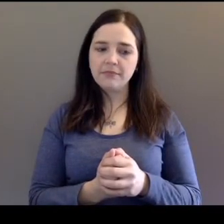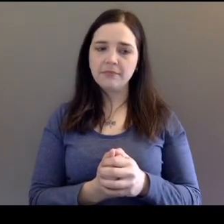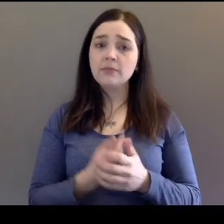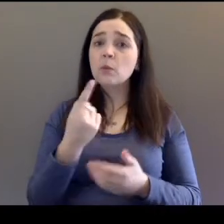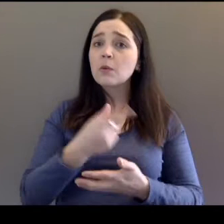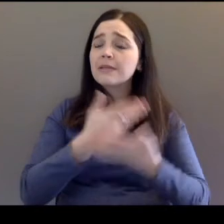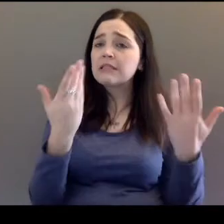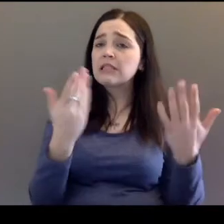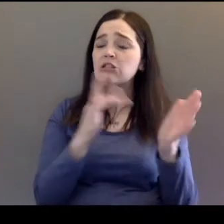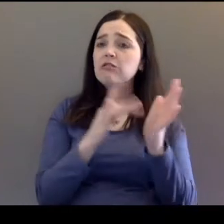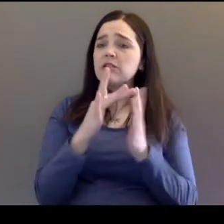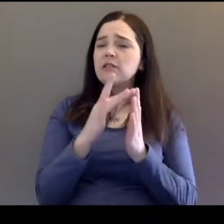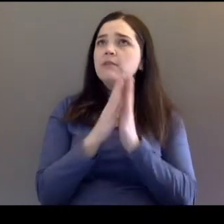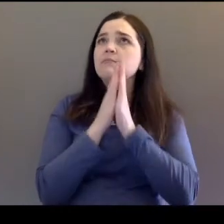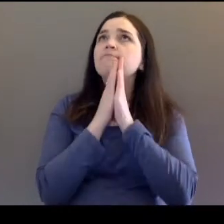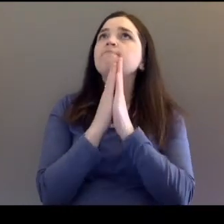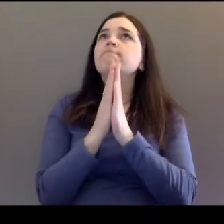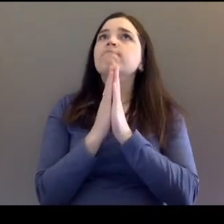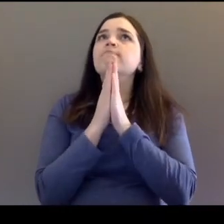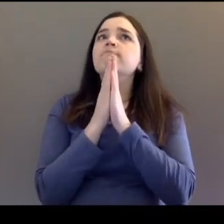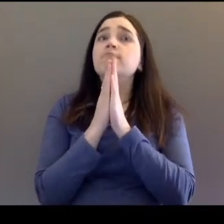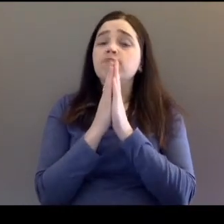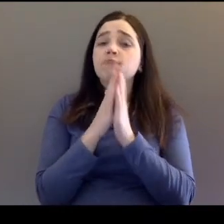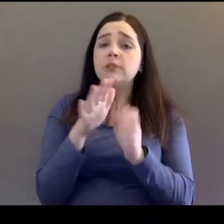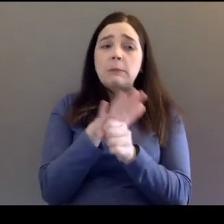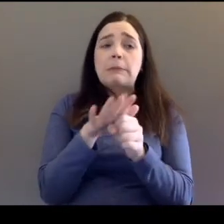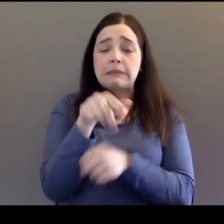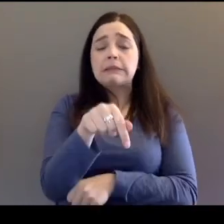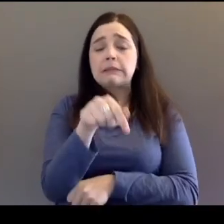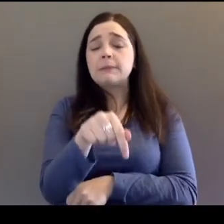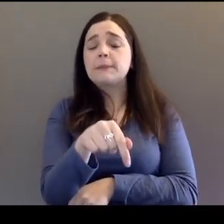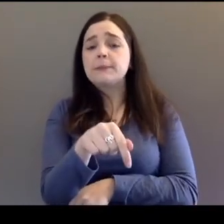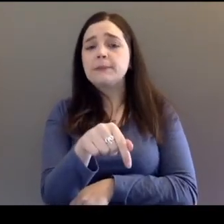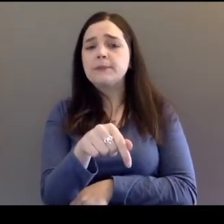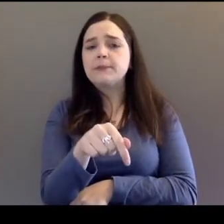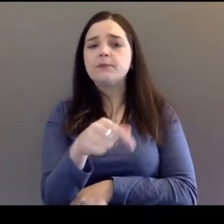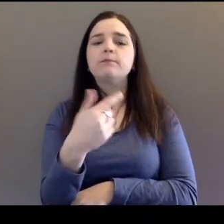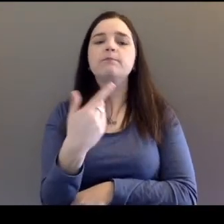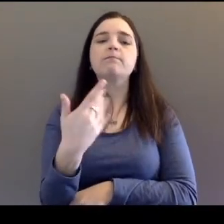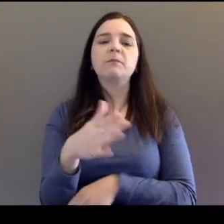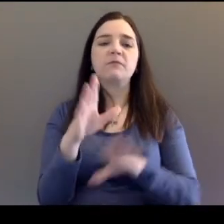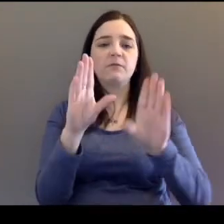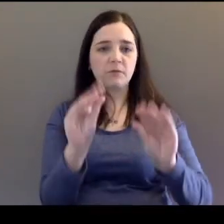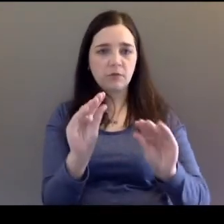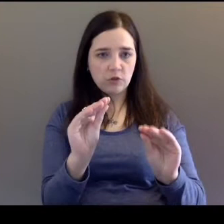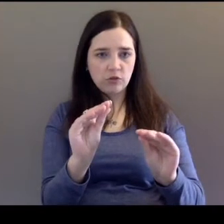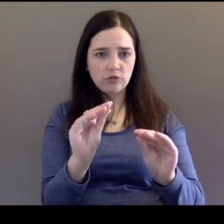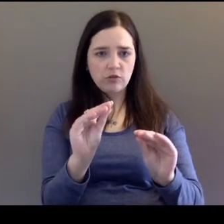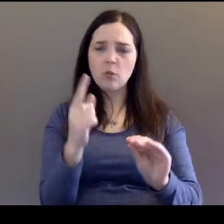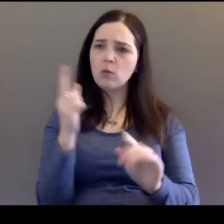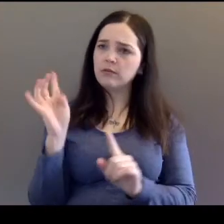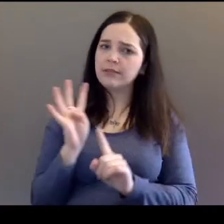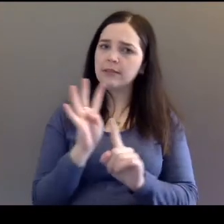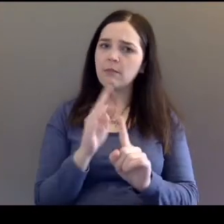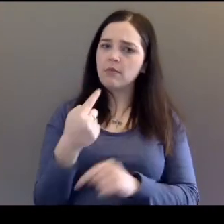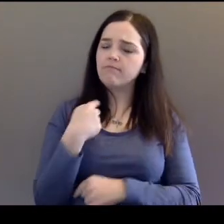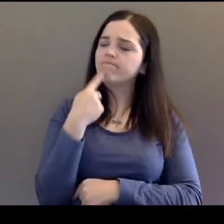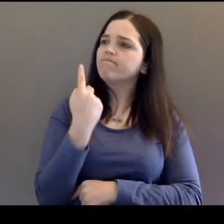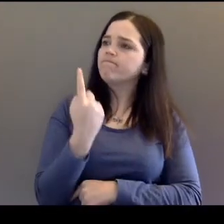One day, Jesus was praying in a certain place. When he finished, one of his disciples said to him,